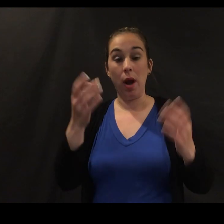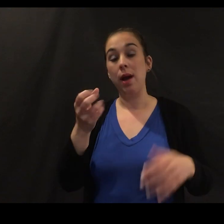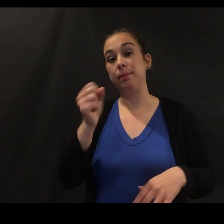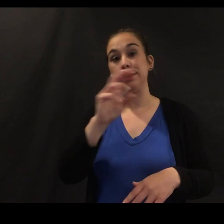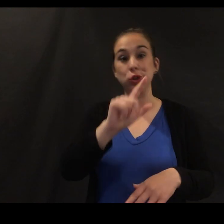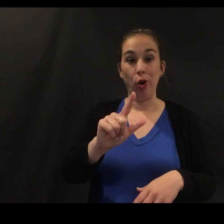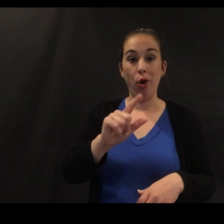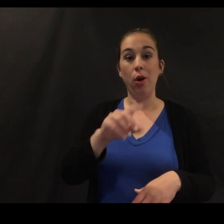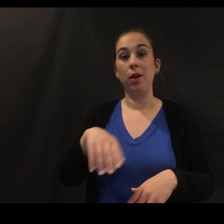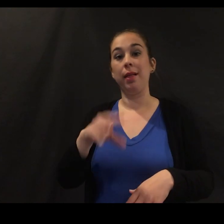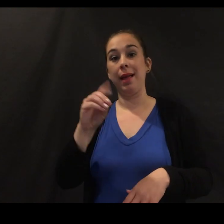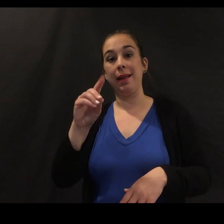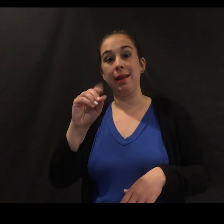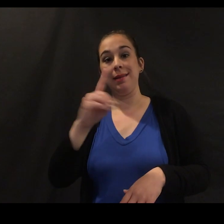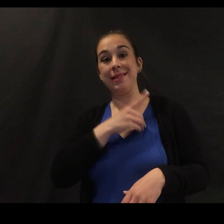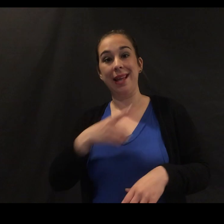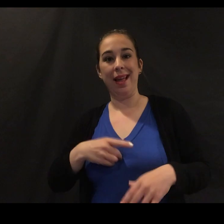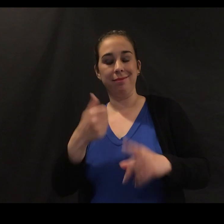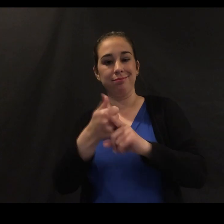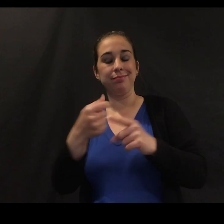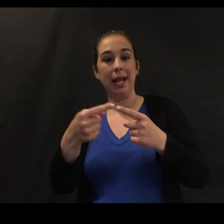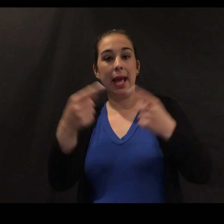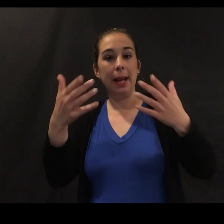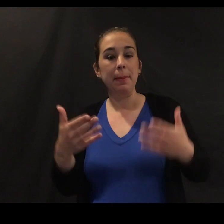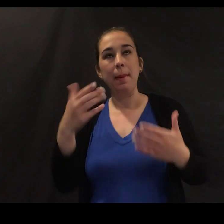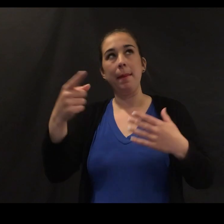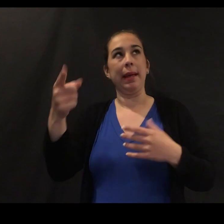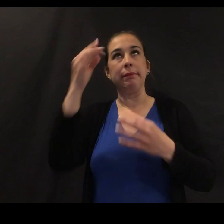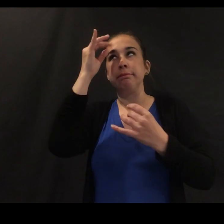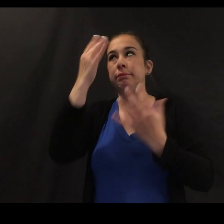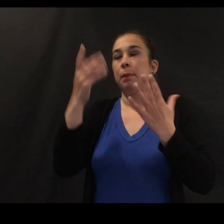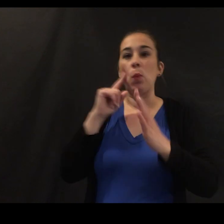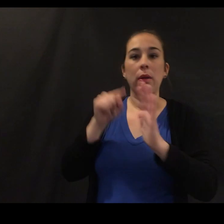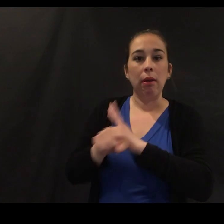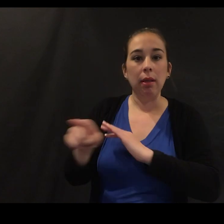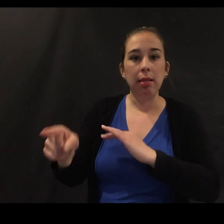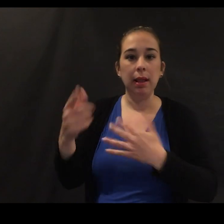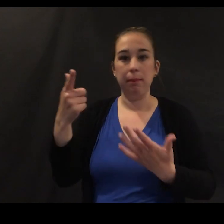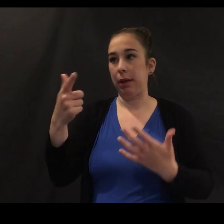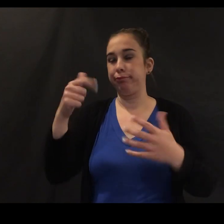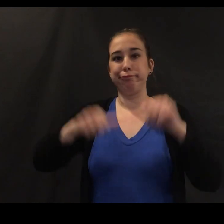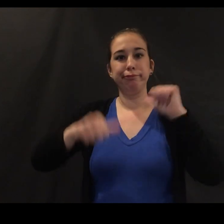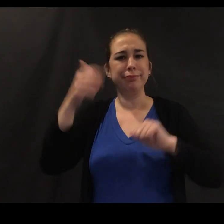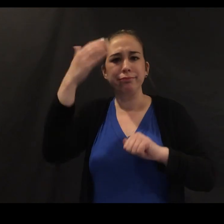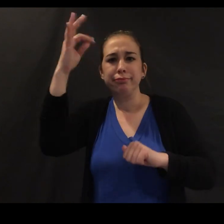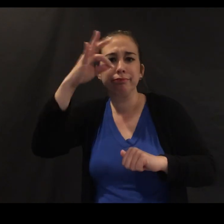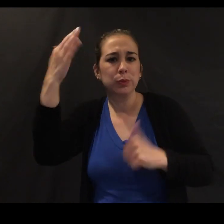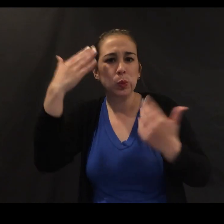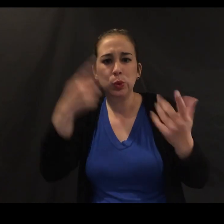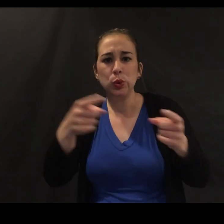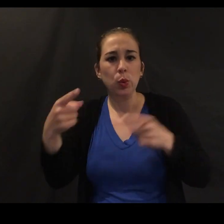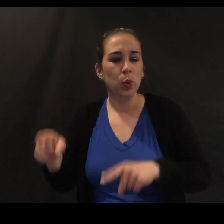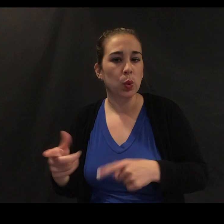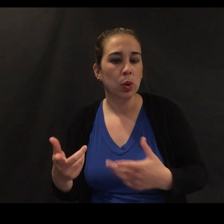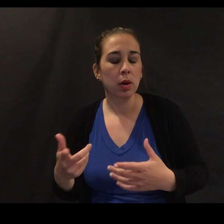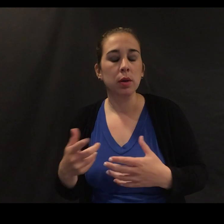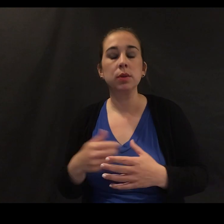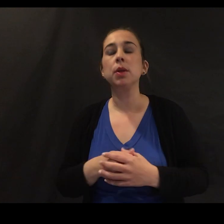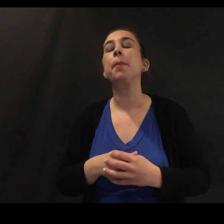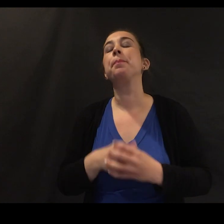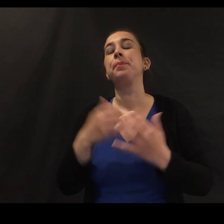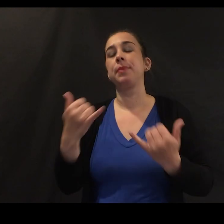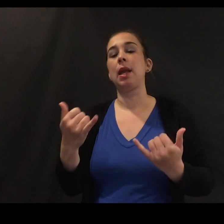were enemies, and so maybe it's my time to be killed. Maybe this is what's going on. I've been found. Notice what happens